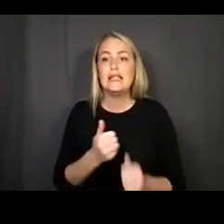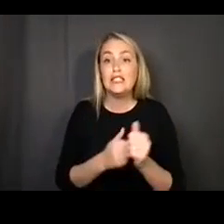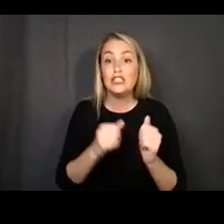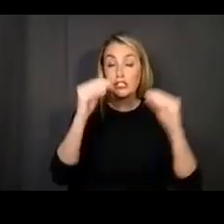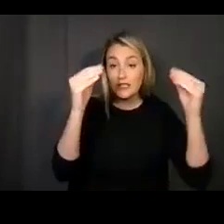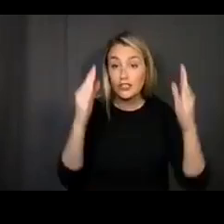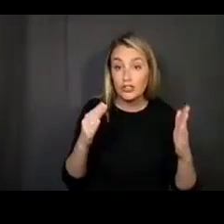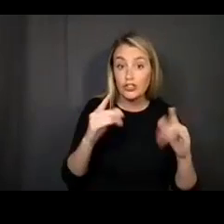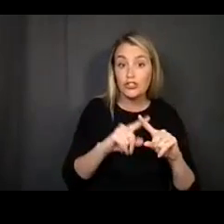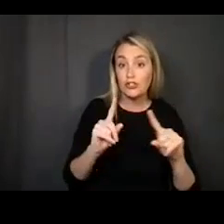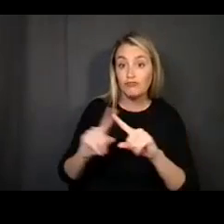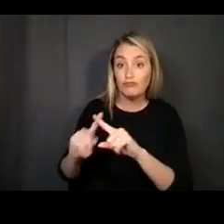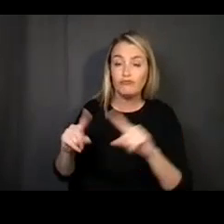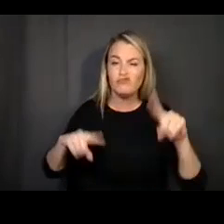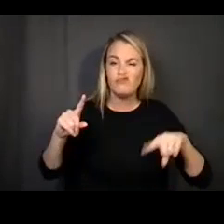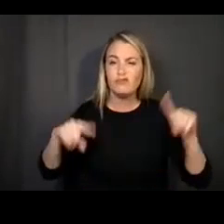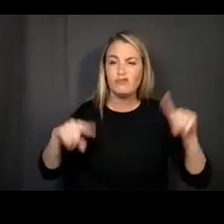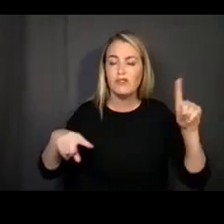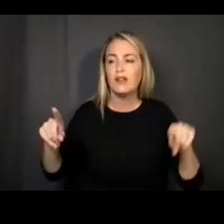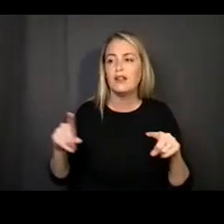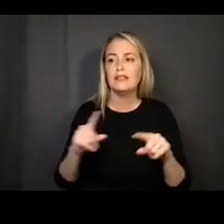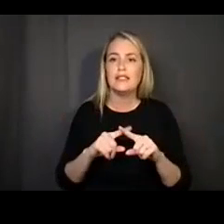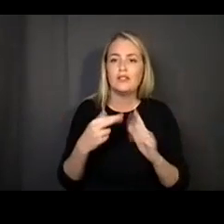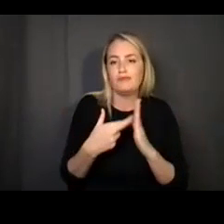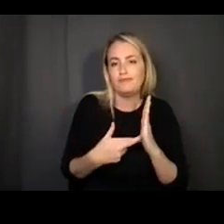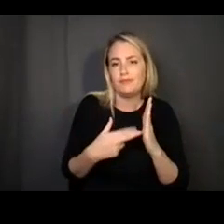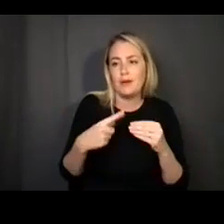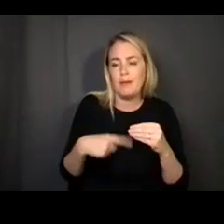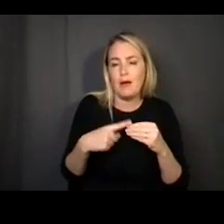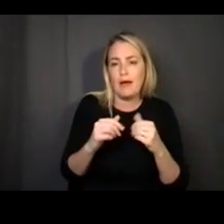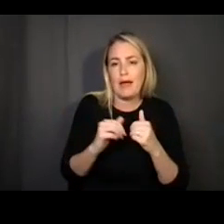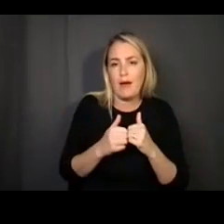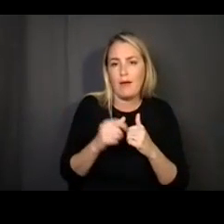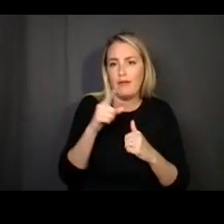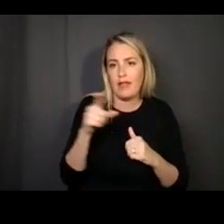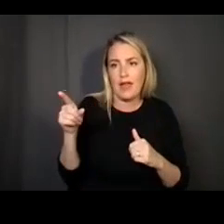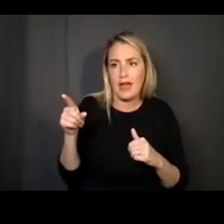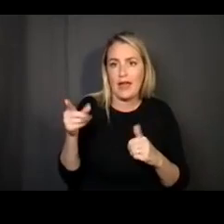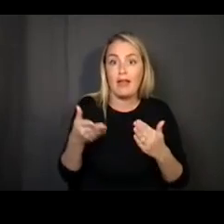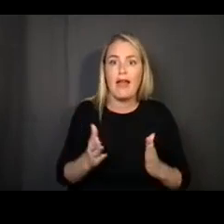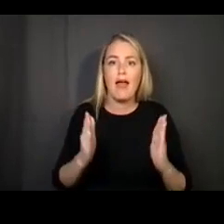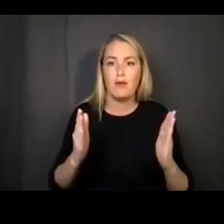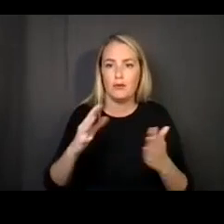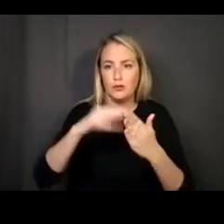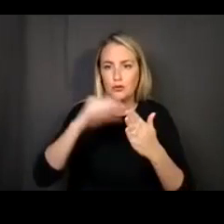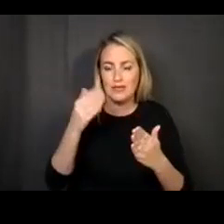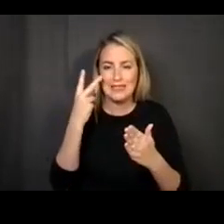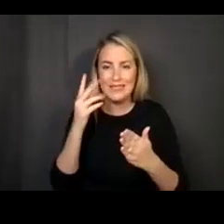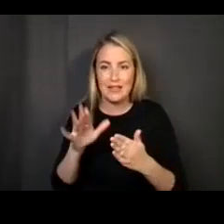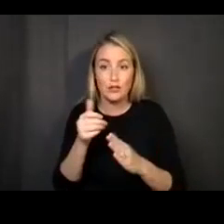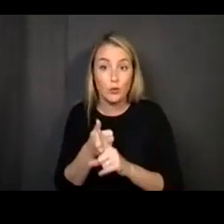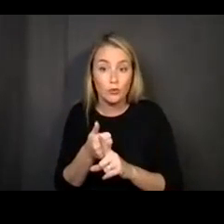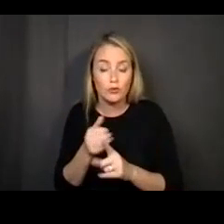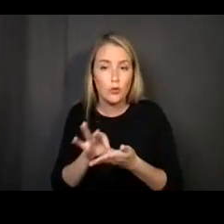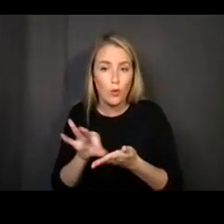have different protocols with how they are allowing students to see their scores or how many times